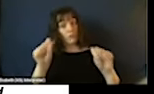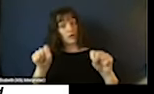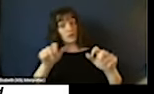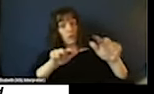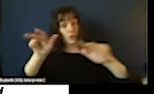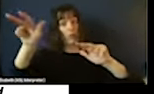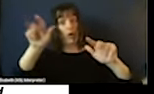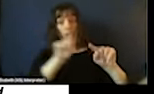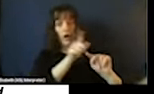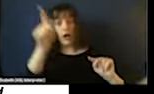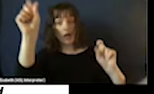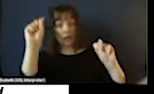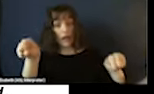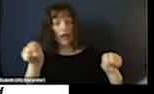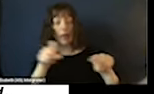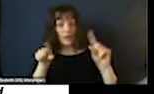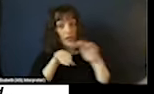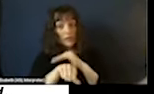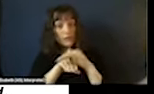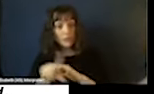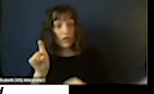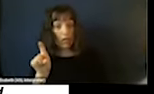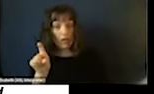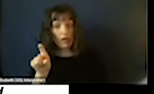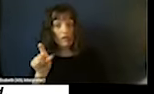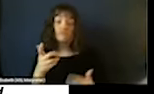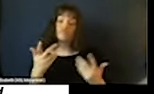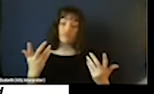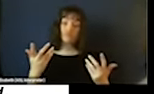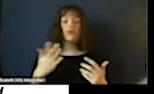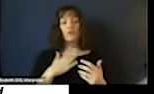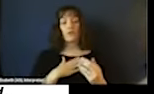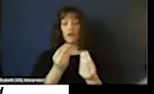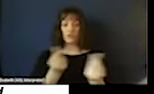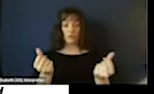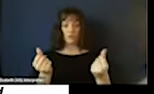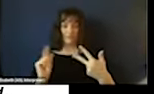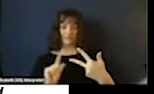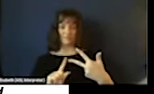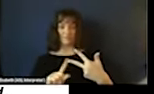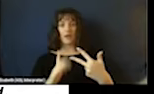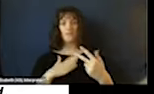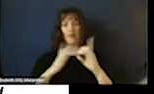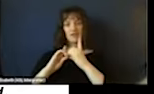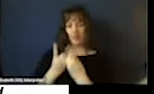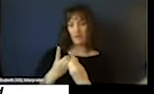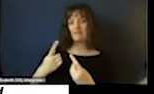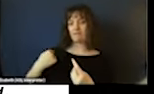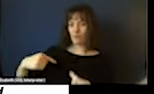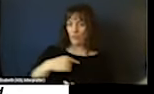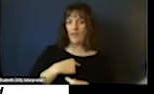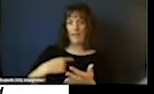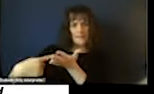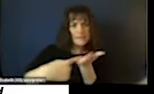my department and I came up with together is that graduate students who sign up for lunch and the speaker are asked